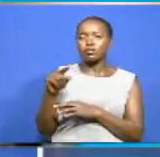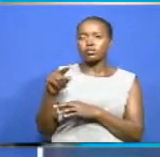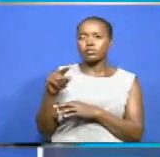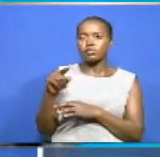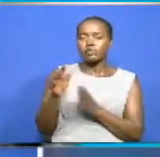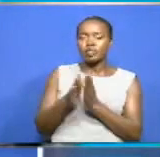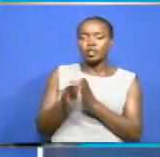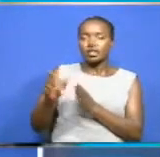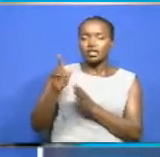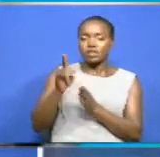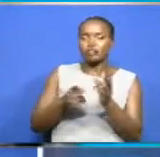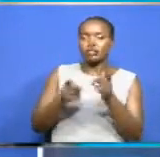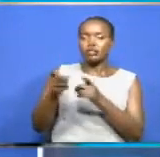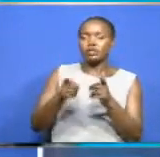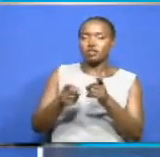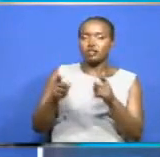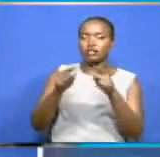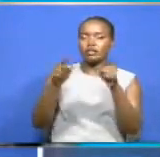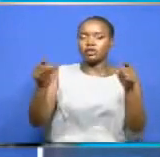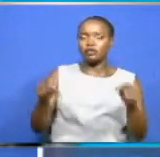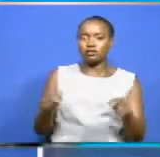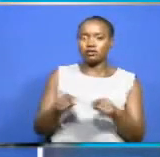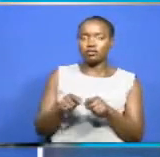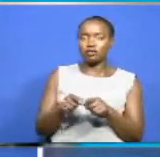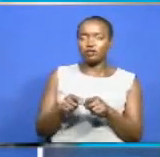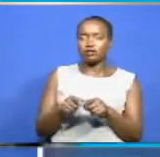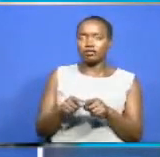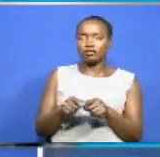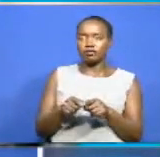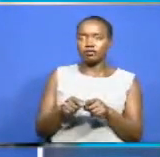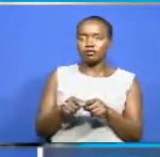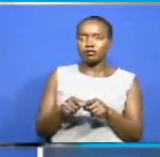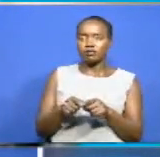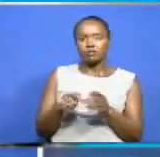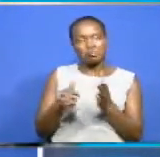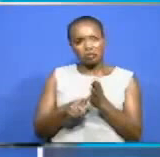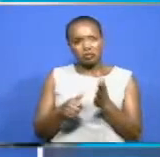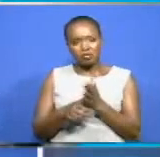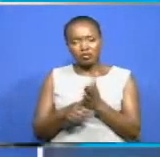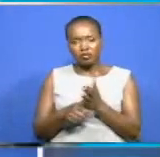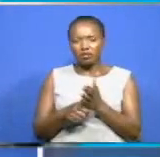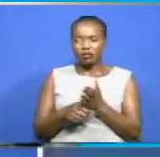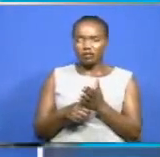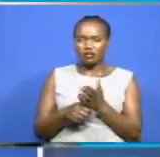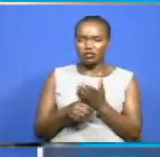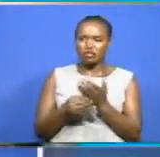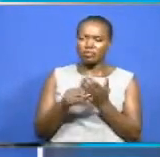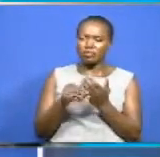and regulatory framework, have you seen issues of redundancies? Because